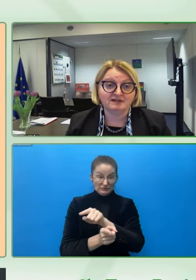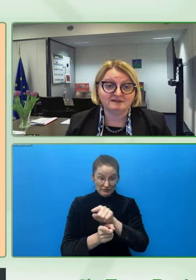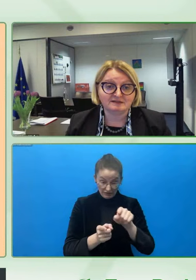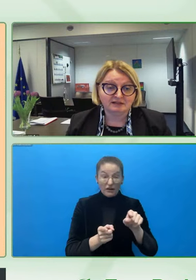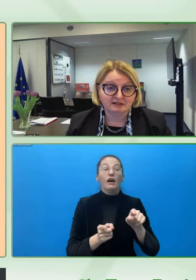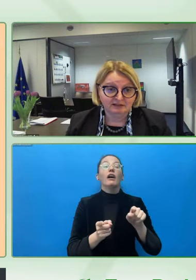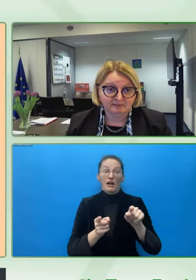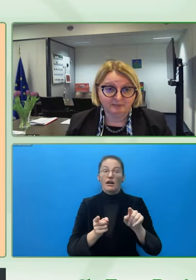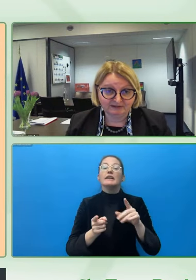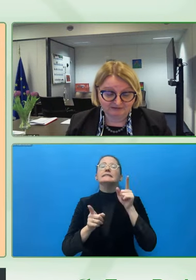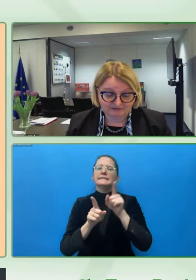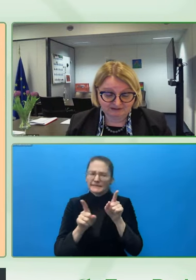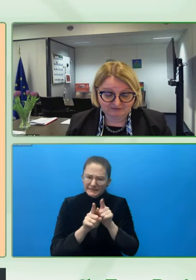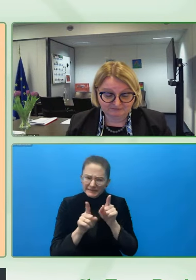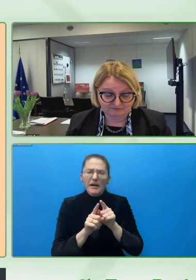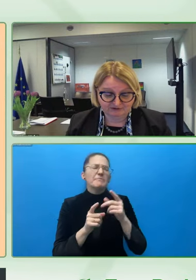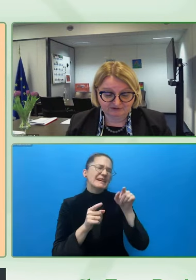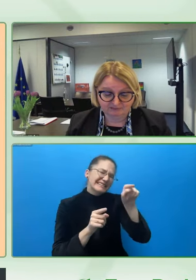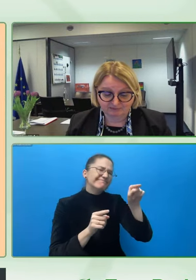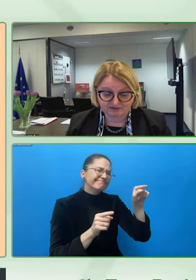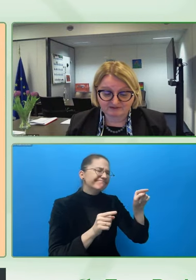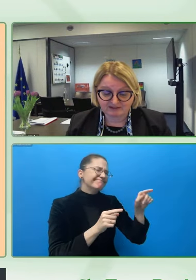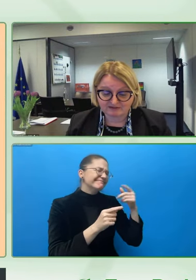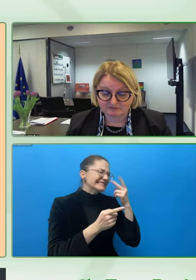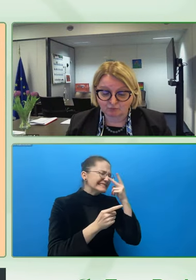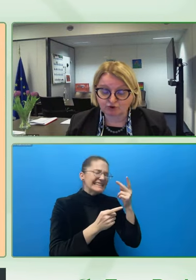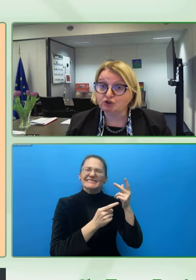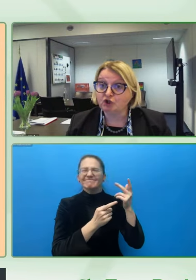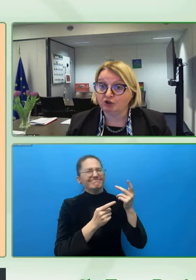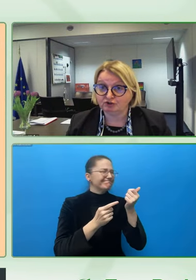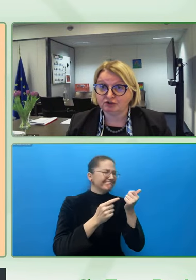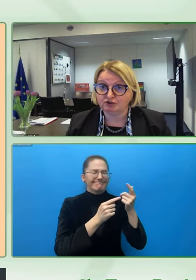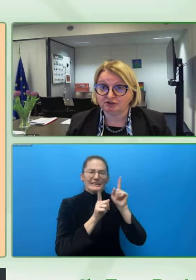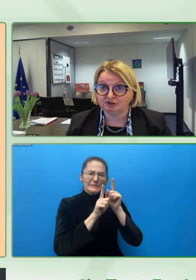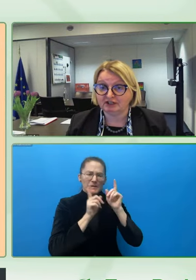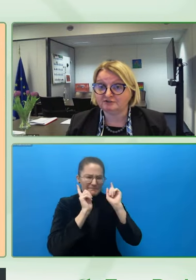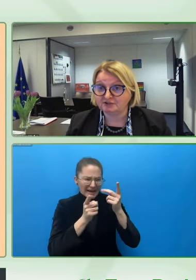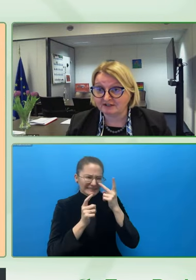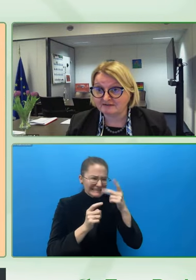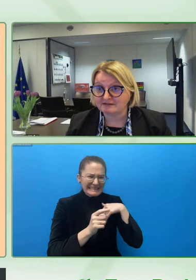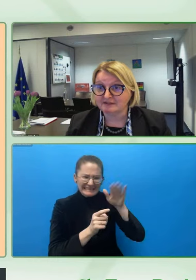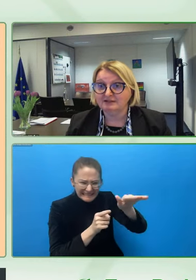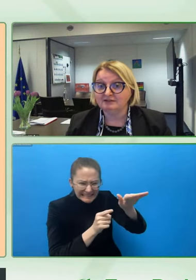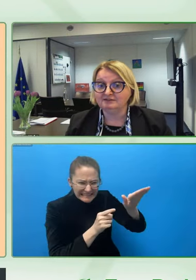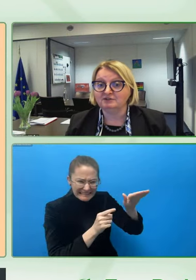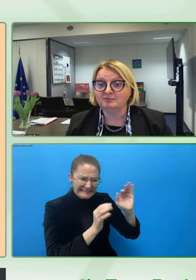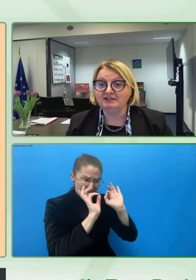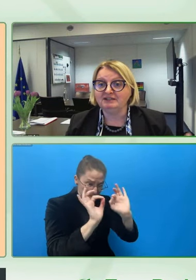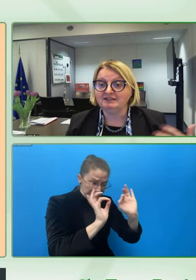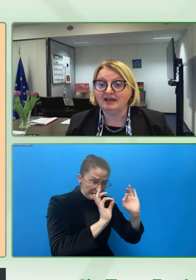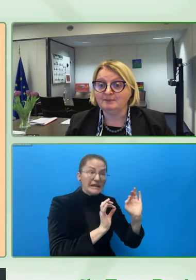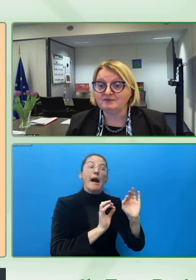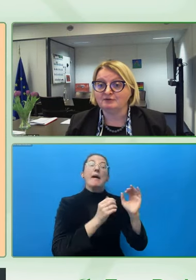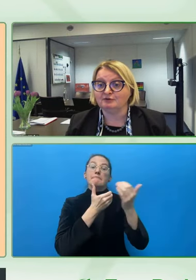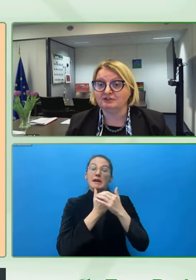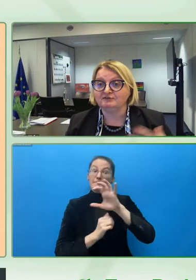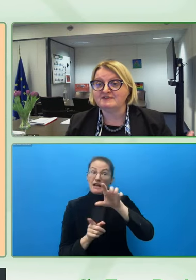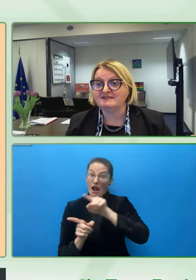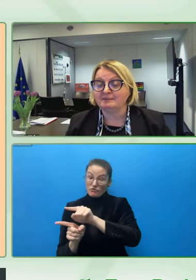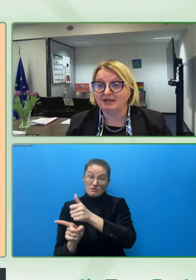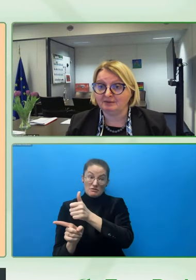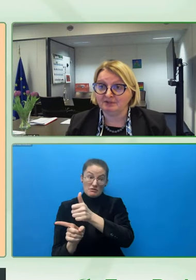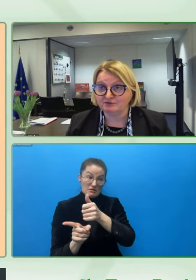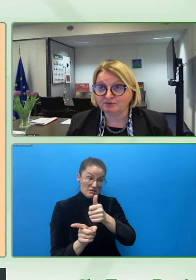to address. But if the member states would not address the remaining gaps, or